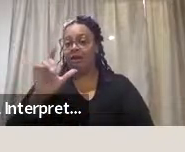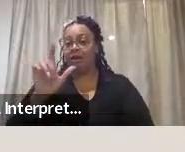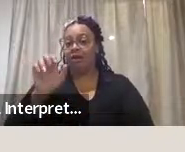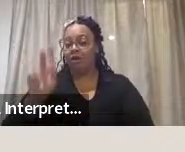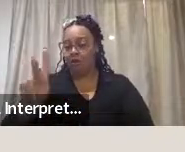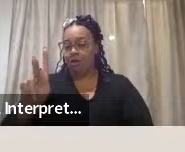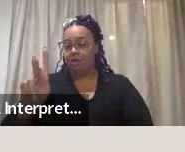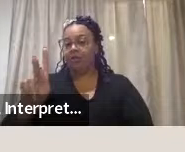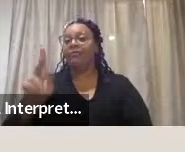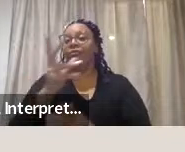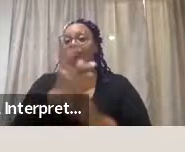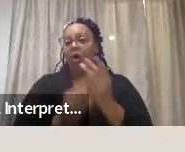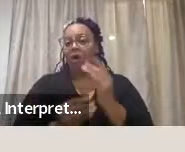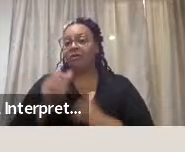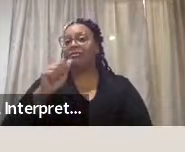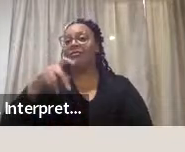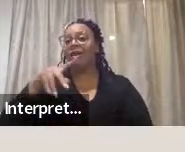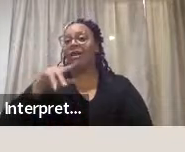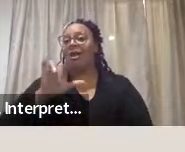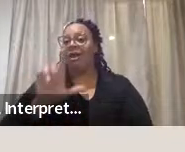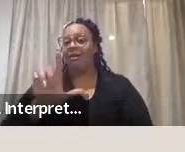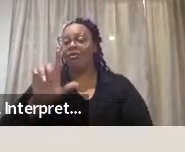April 2nd, 2024.